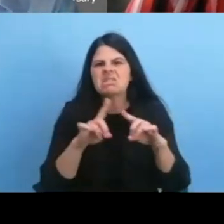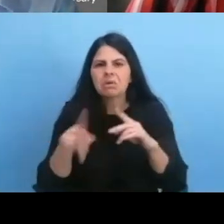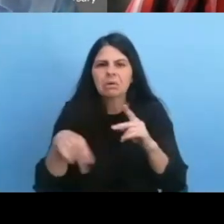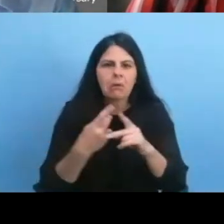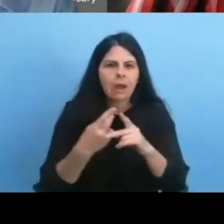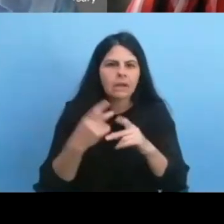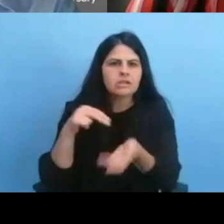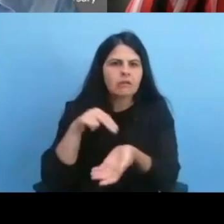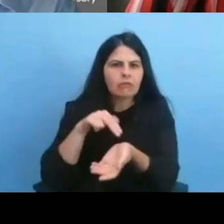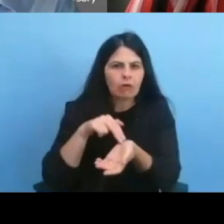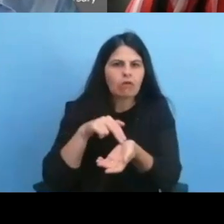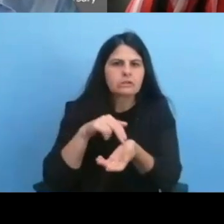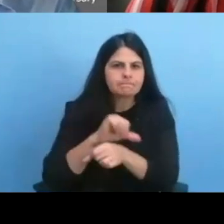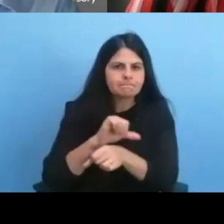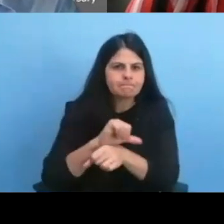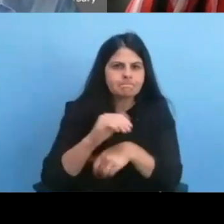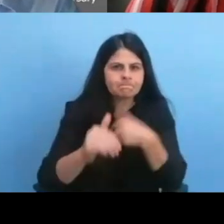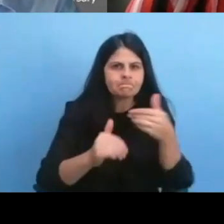I started